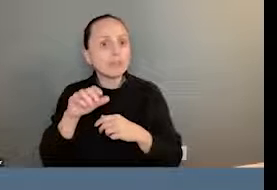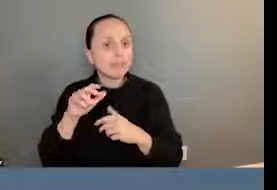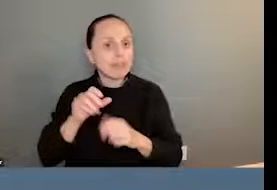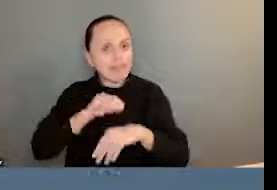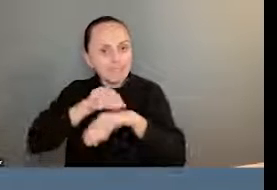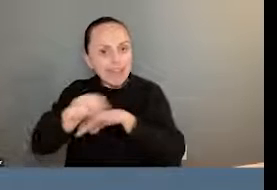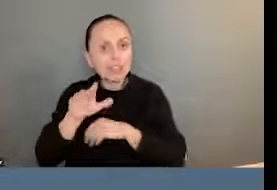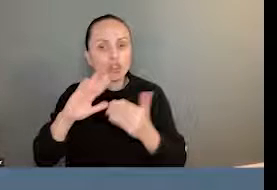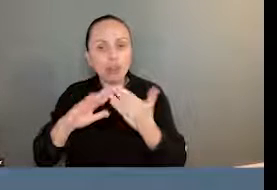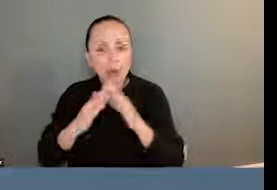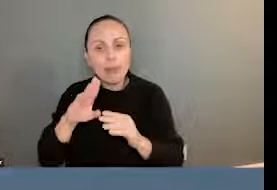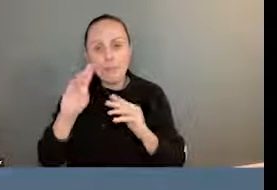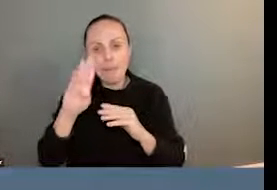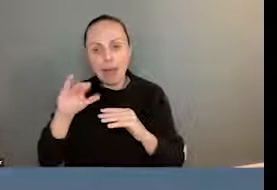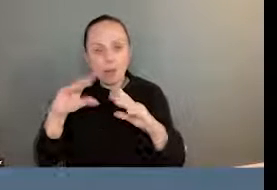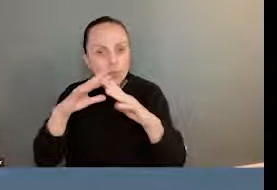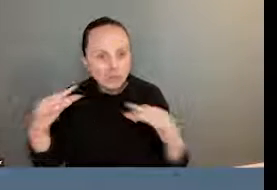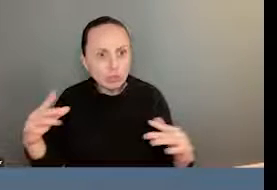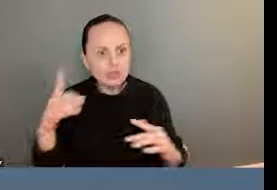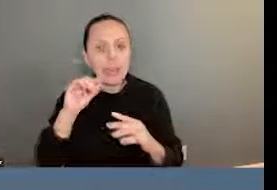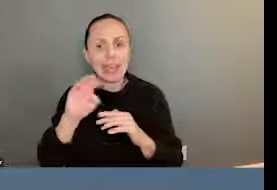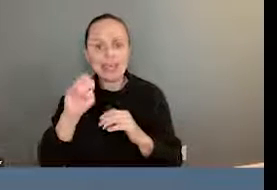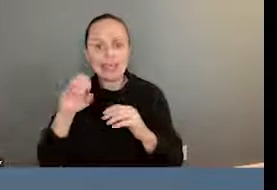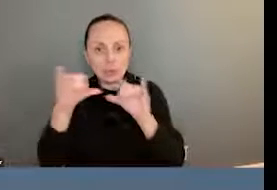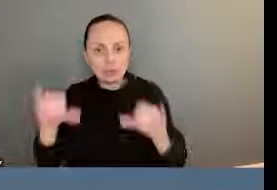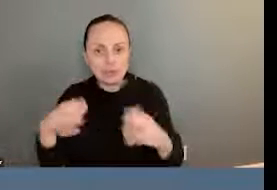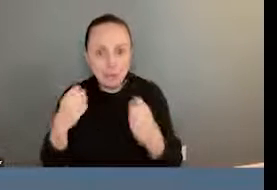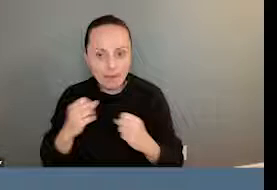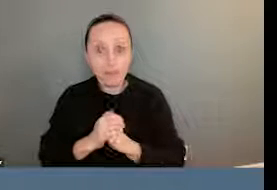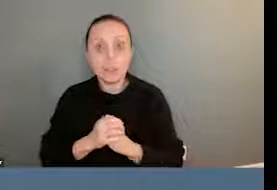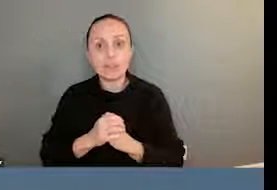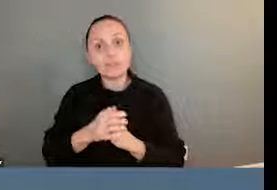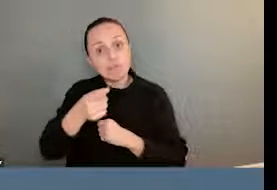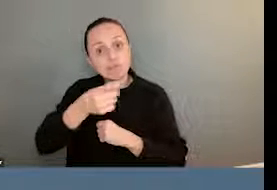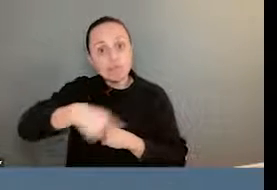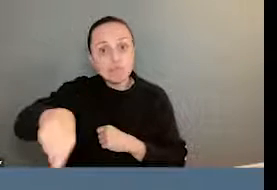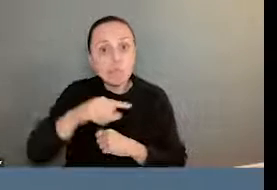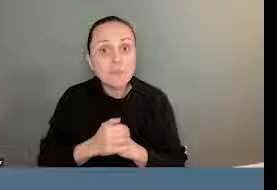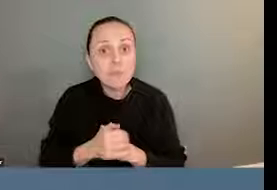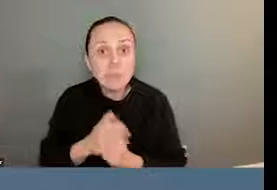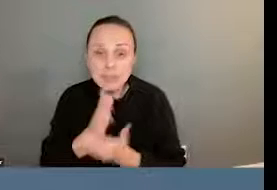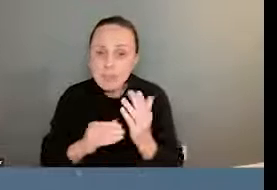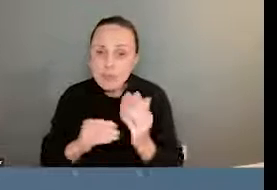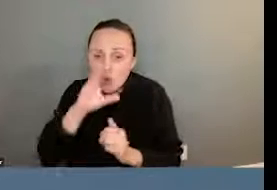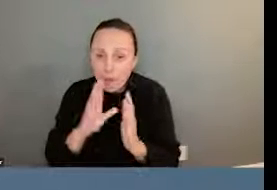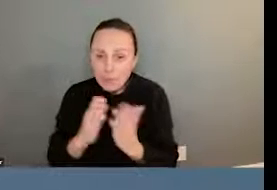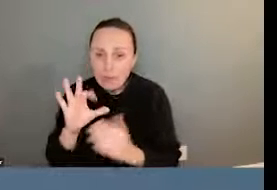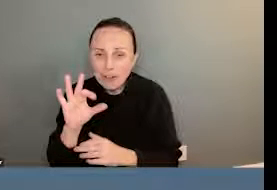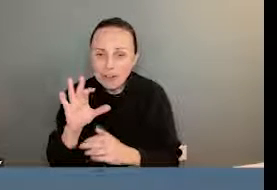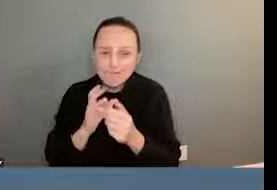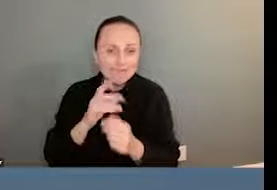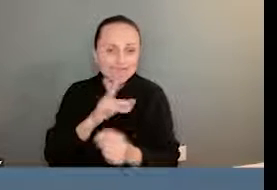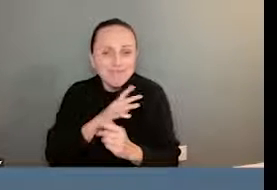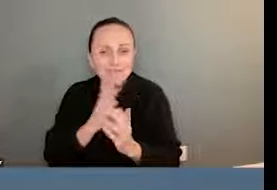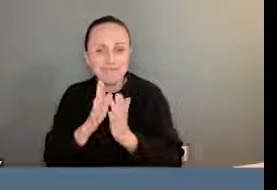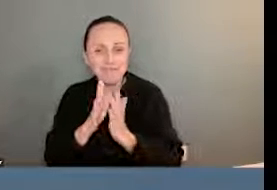Ecosystem Health. For those of you that are comic book fans, and there will be many of those references, because in my classes, I like to weave in